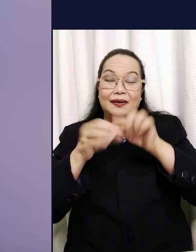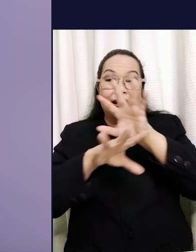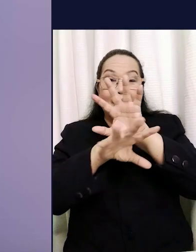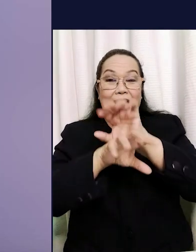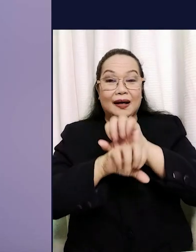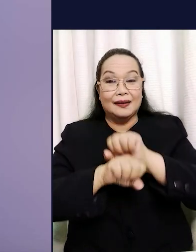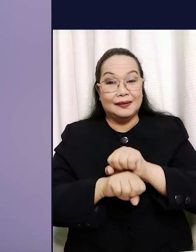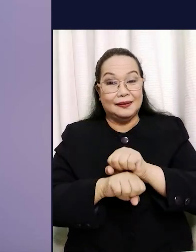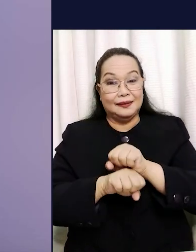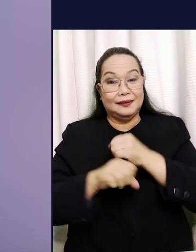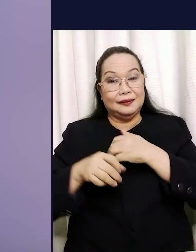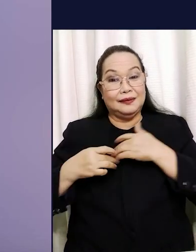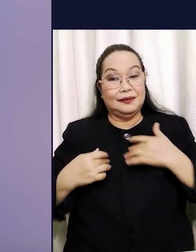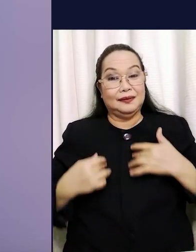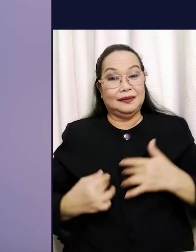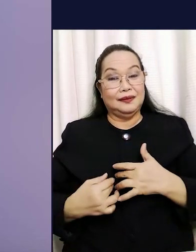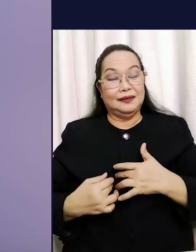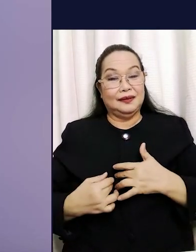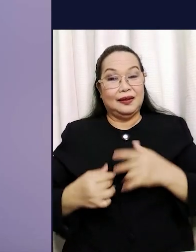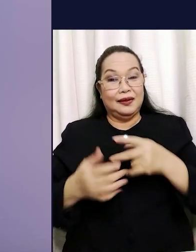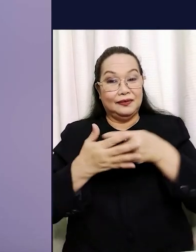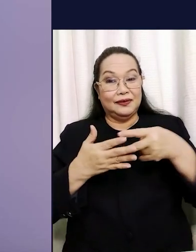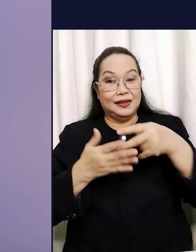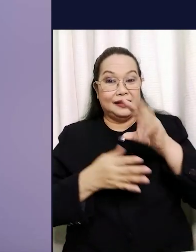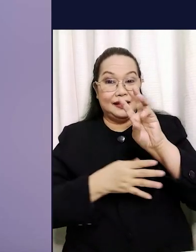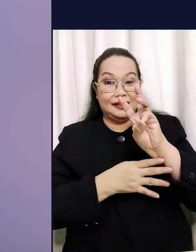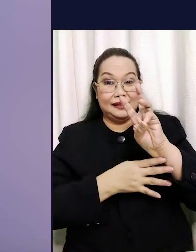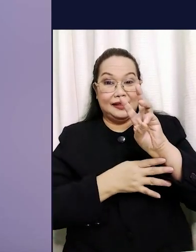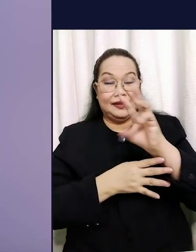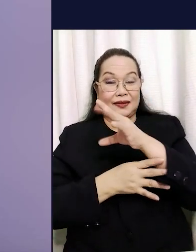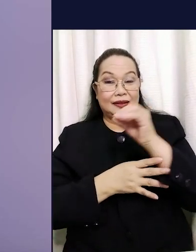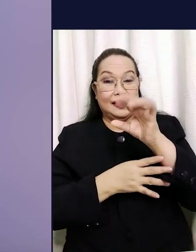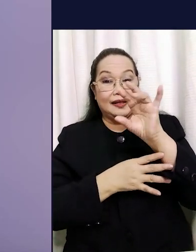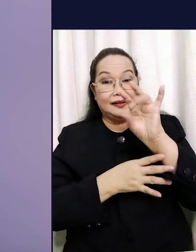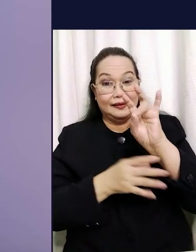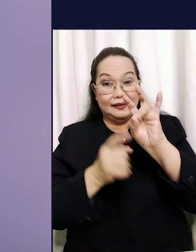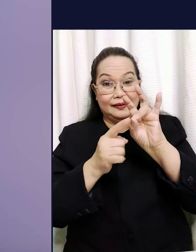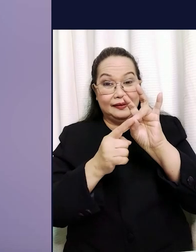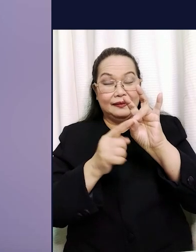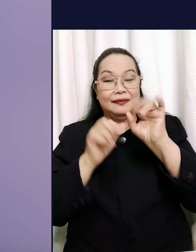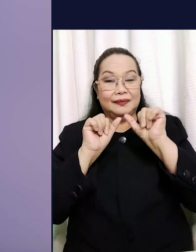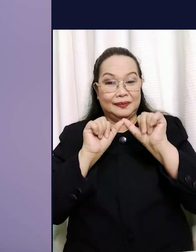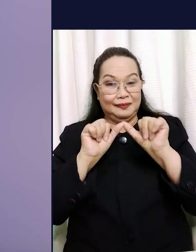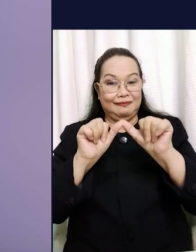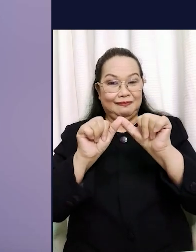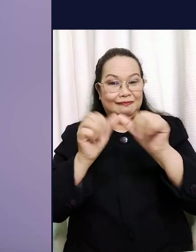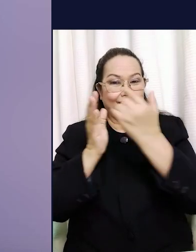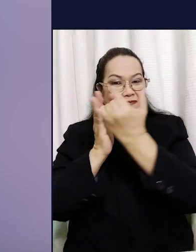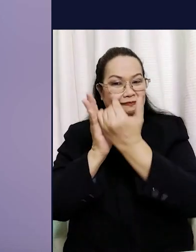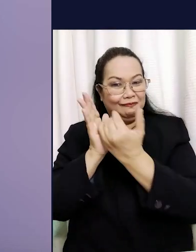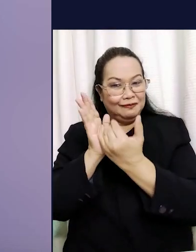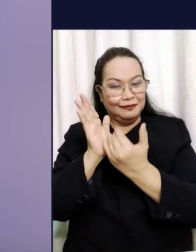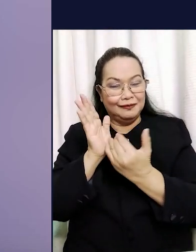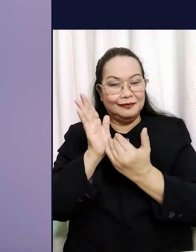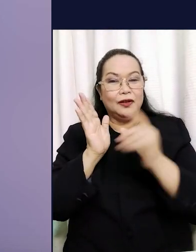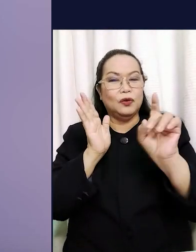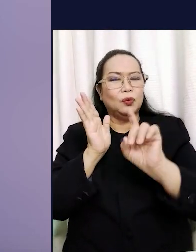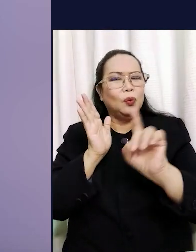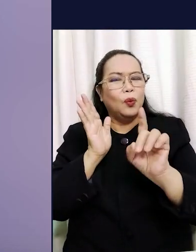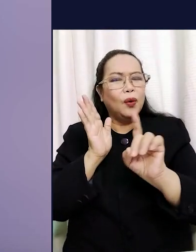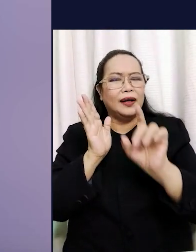na listahan ng pagde-define ng love. This list is not just a one-time act, I